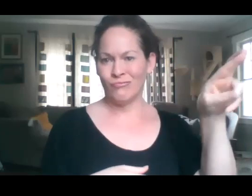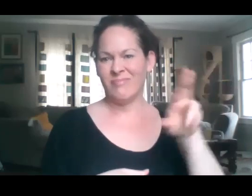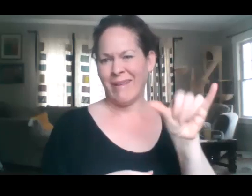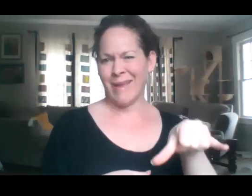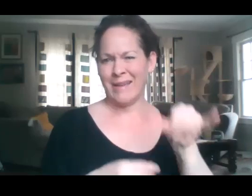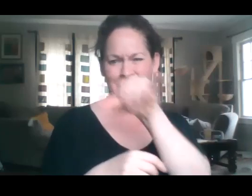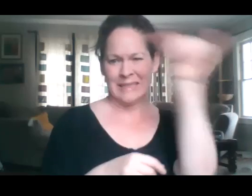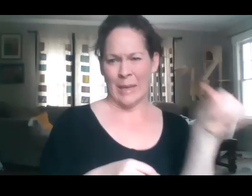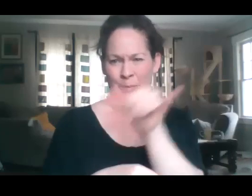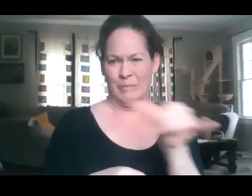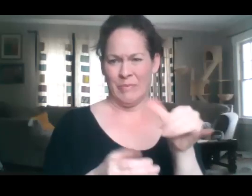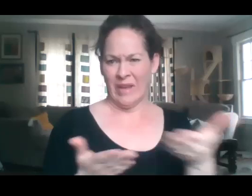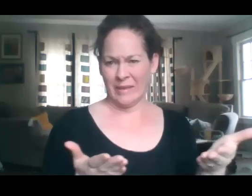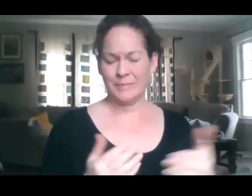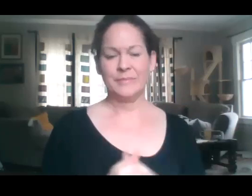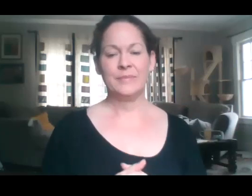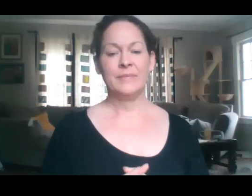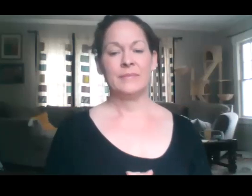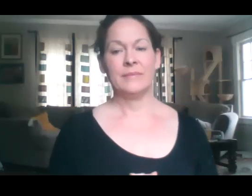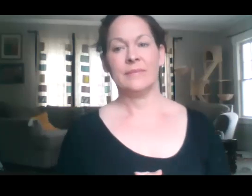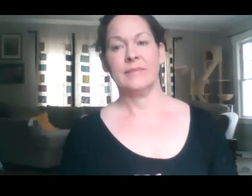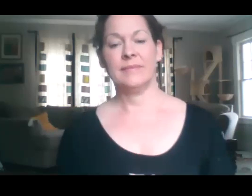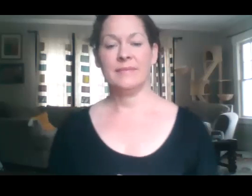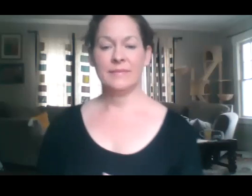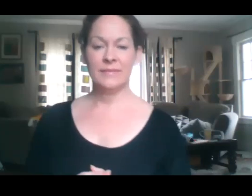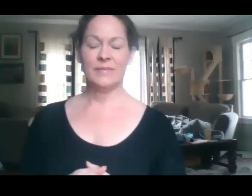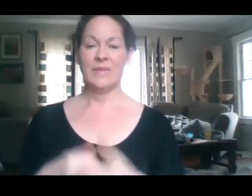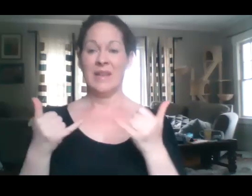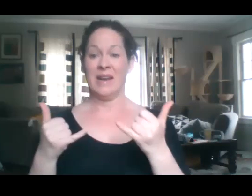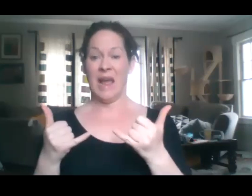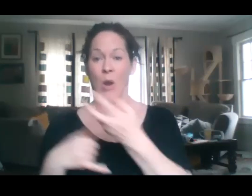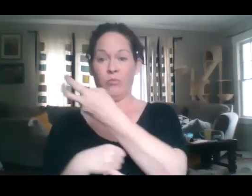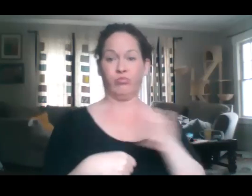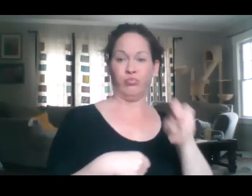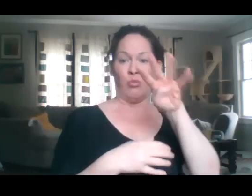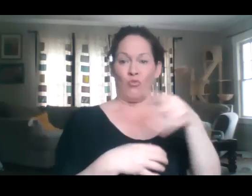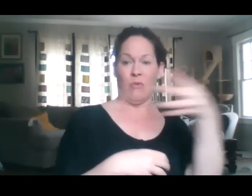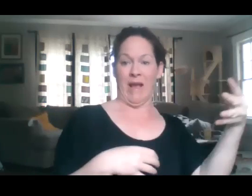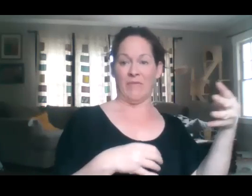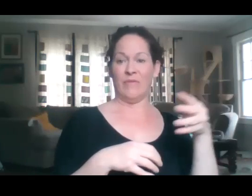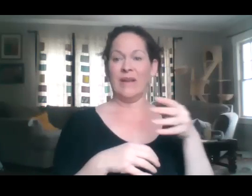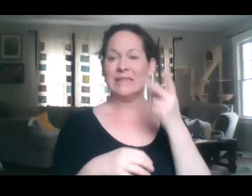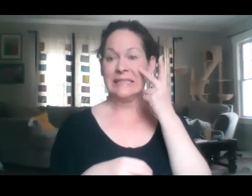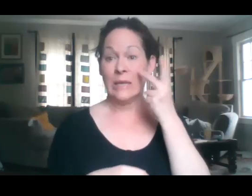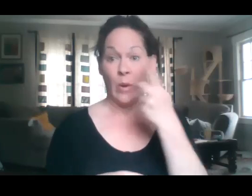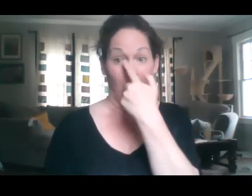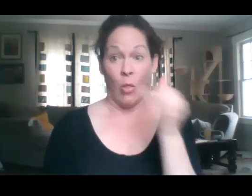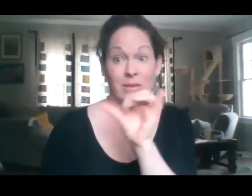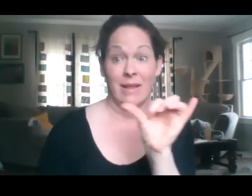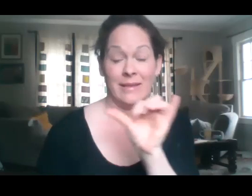roots. All right, now I'm going to try to switch back to the graph and look at these. So I have x cubed plus